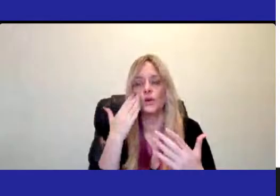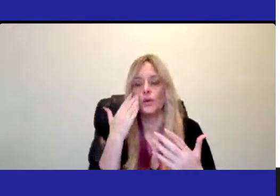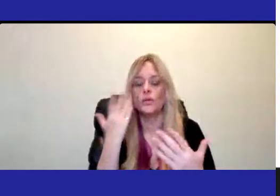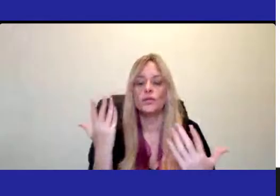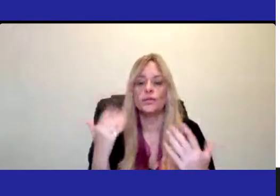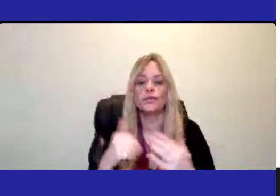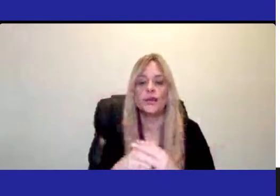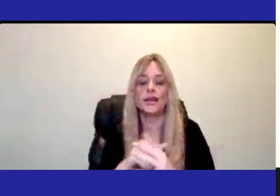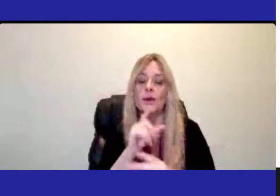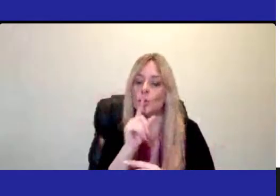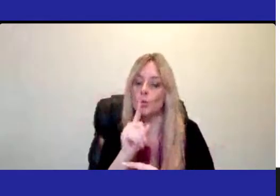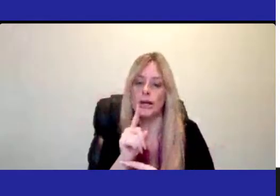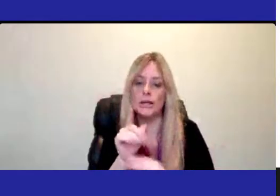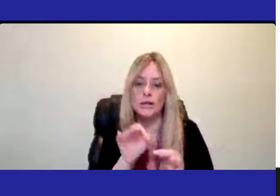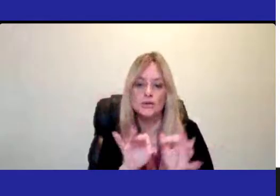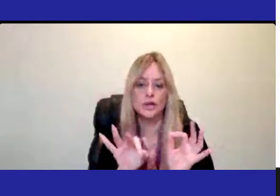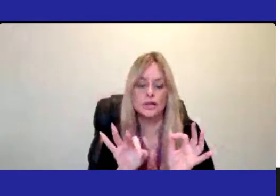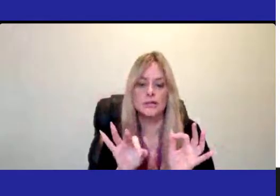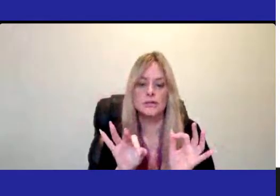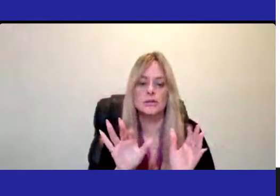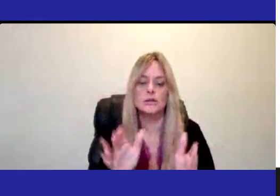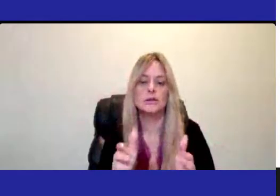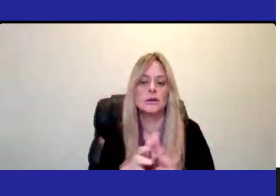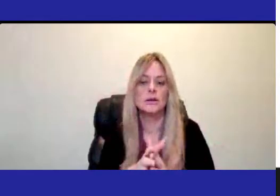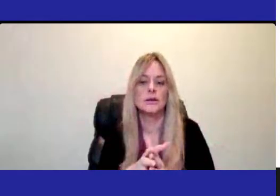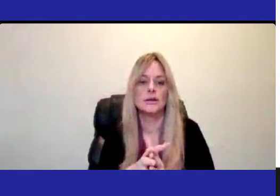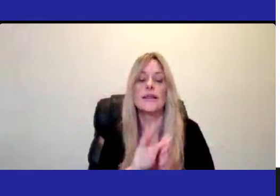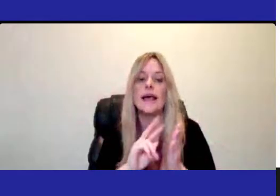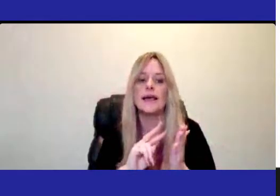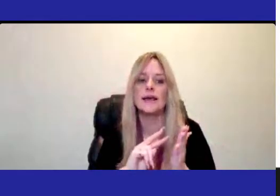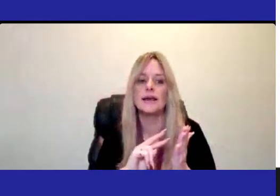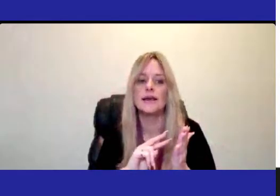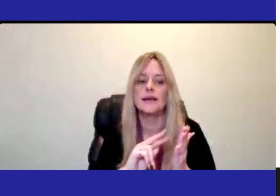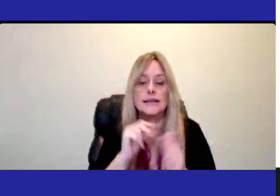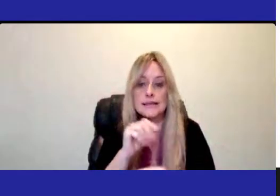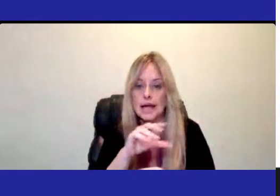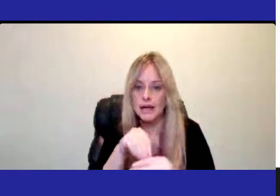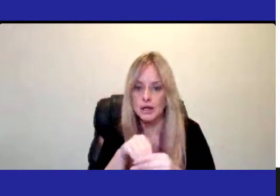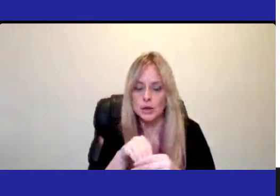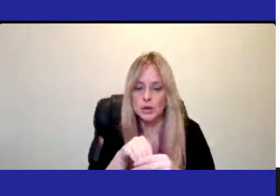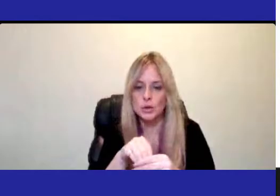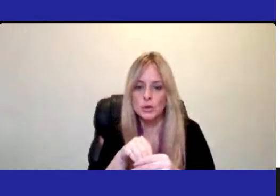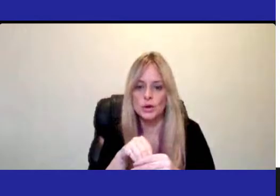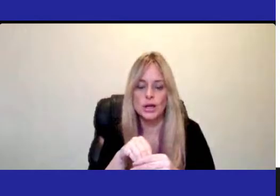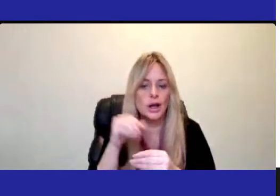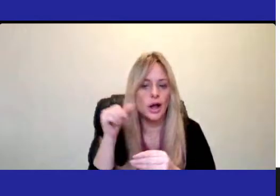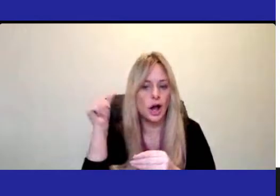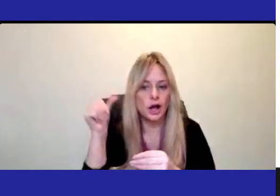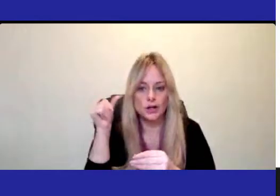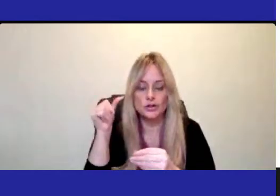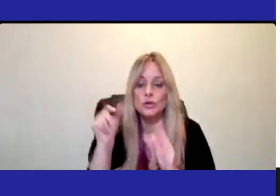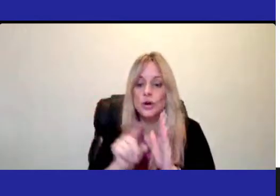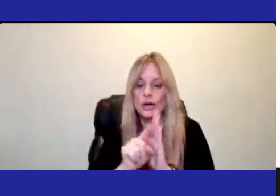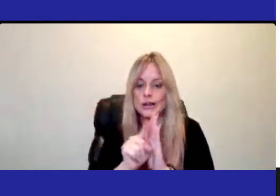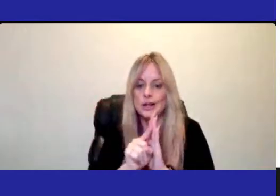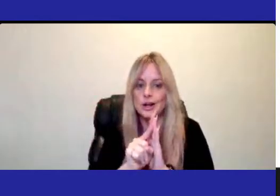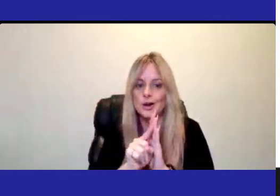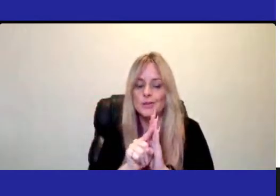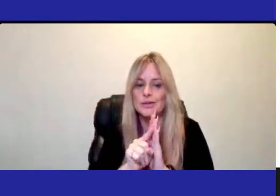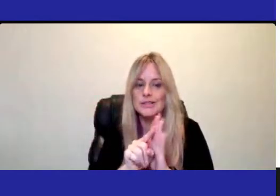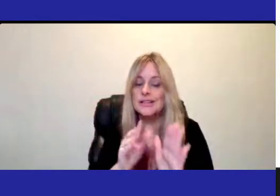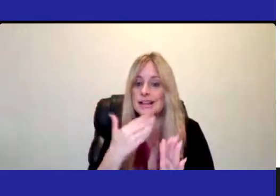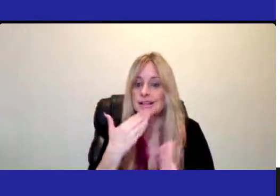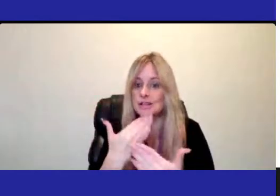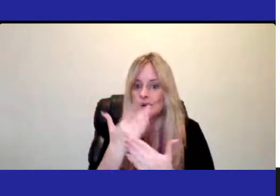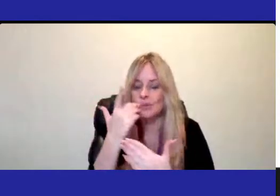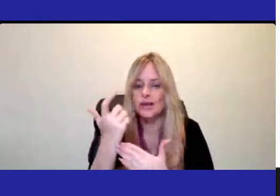It really just, they intentionally did not include audible alarms, and that's very good because